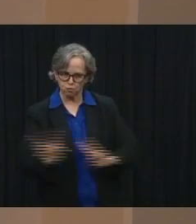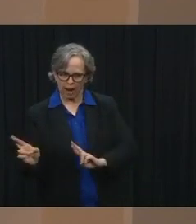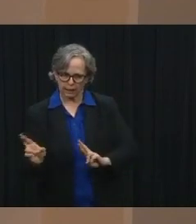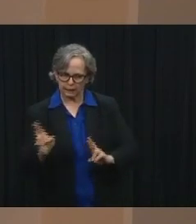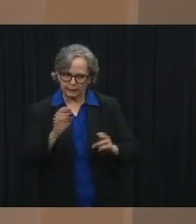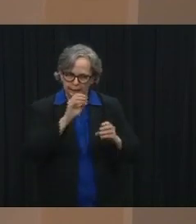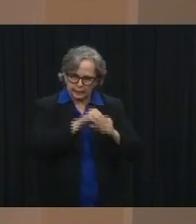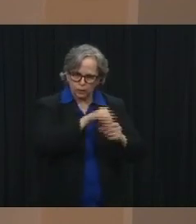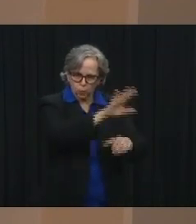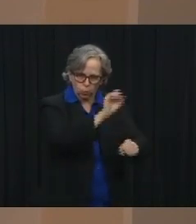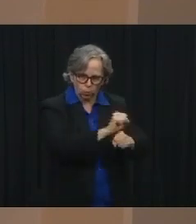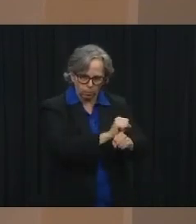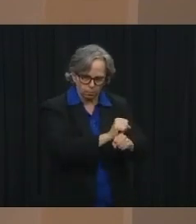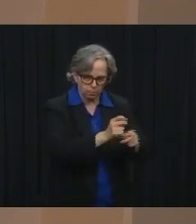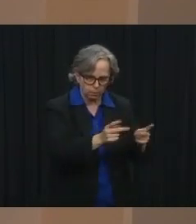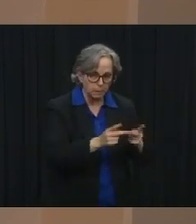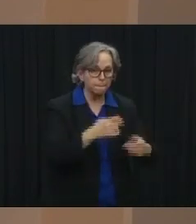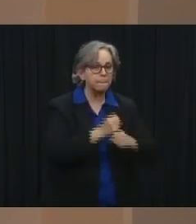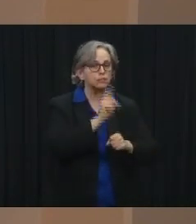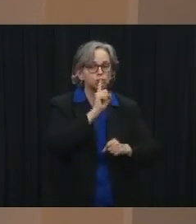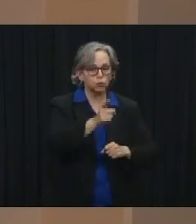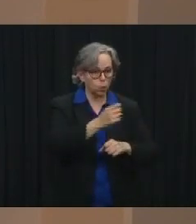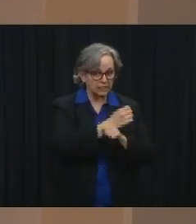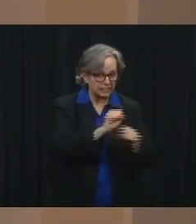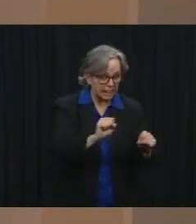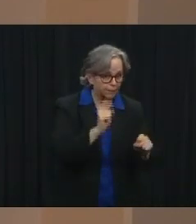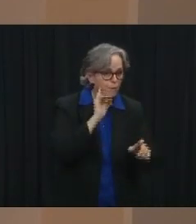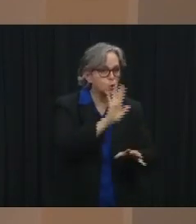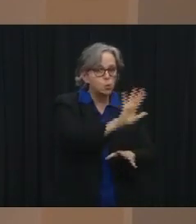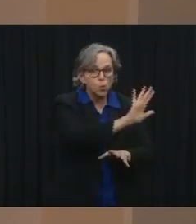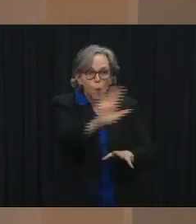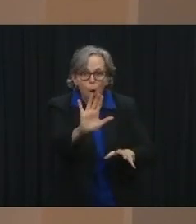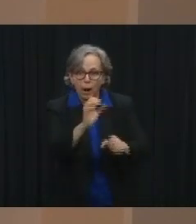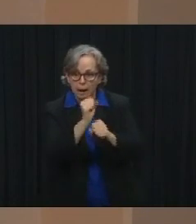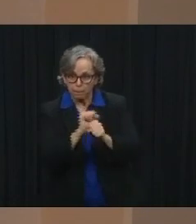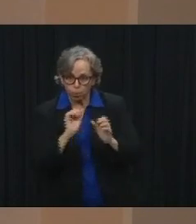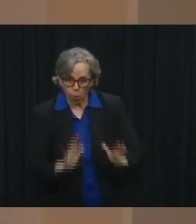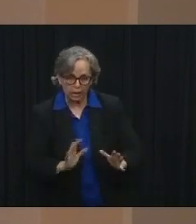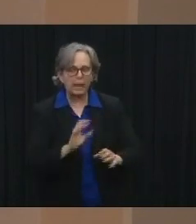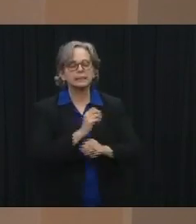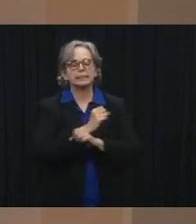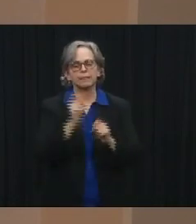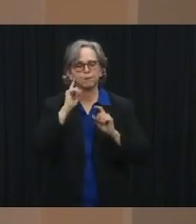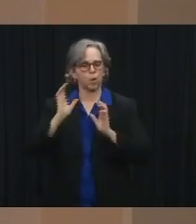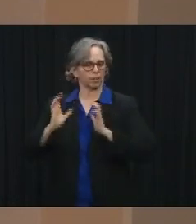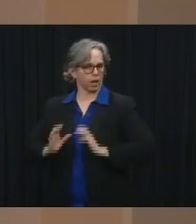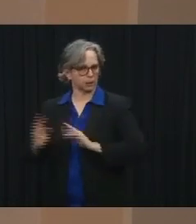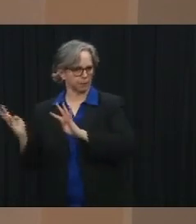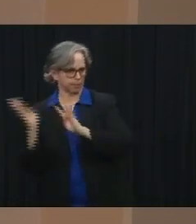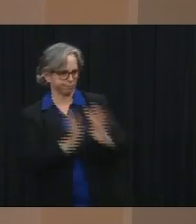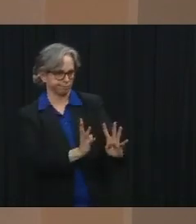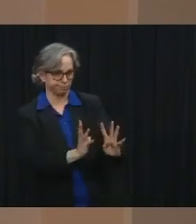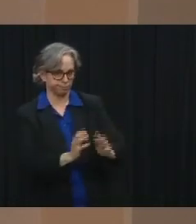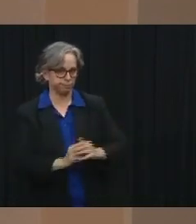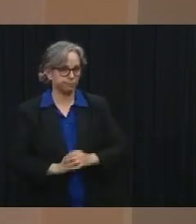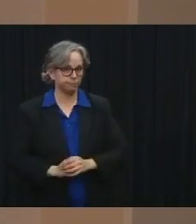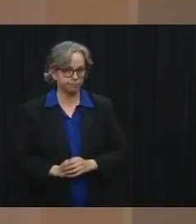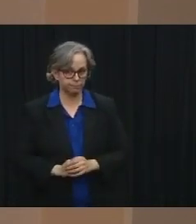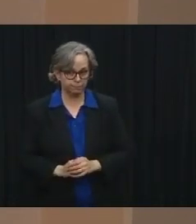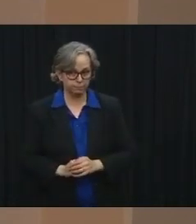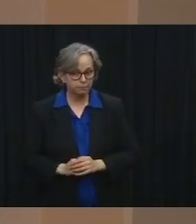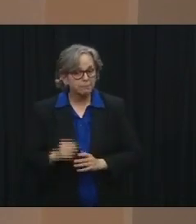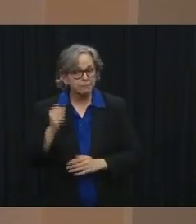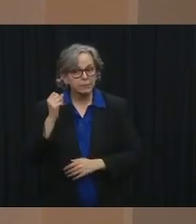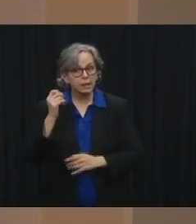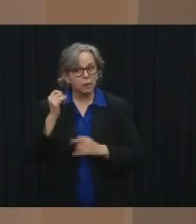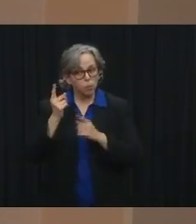place for your businesses to operate and a safe environment for your employees. The last thing